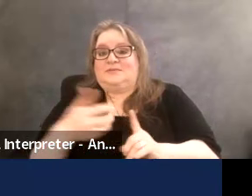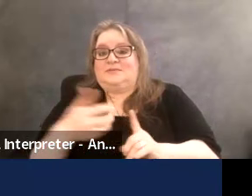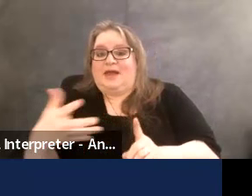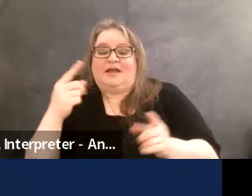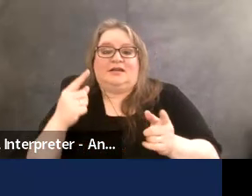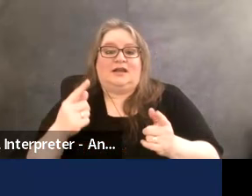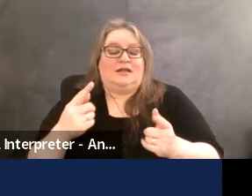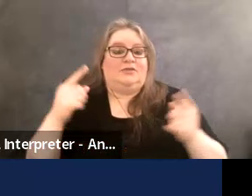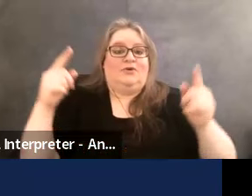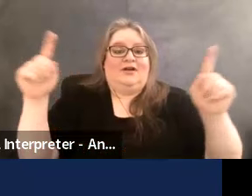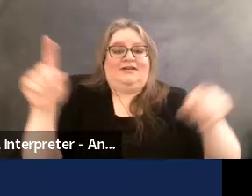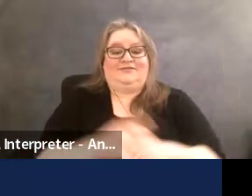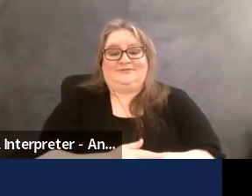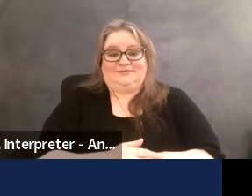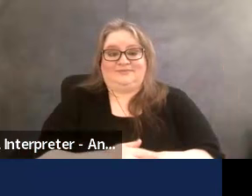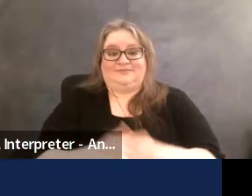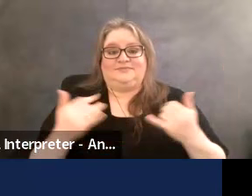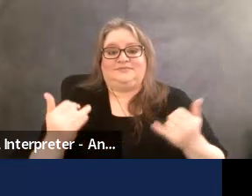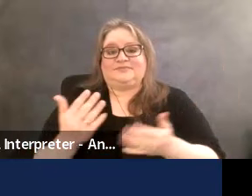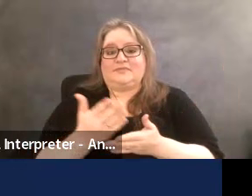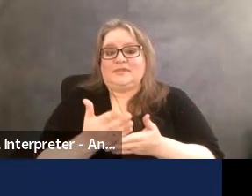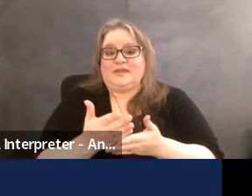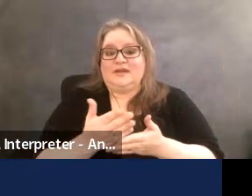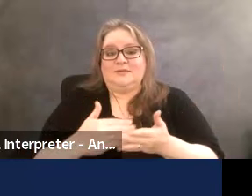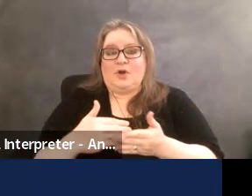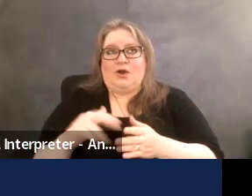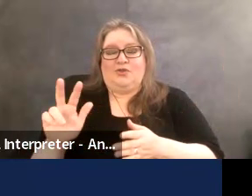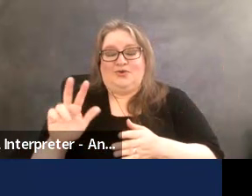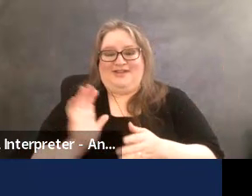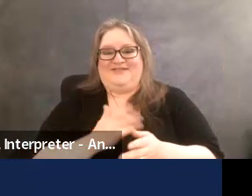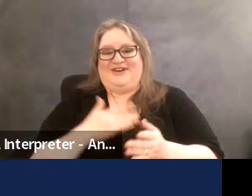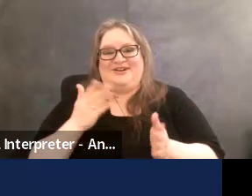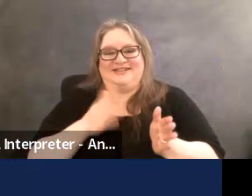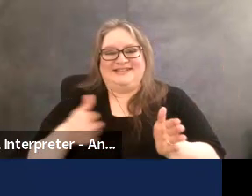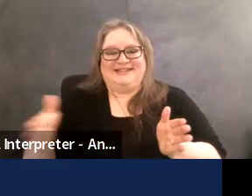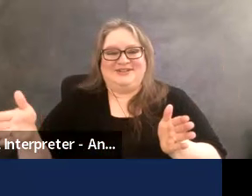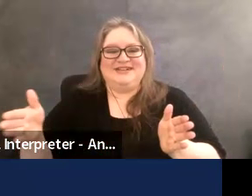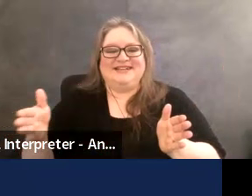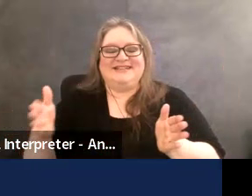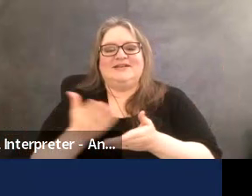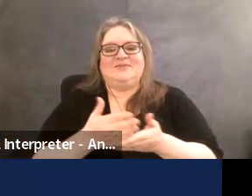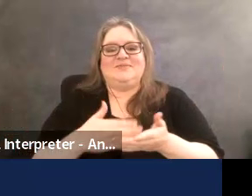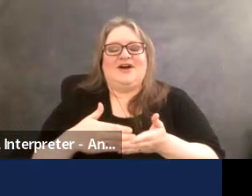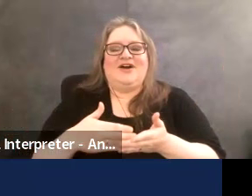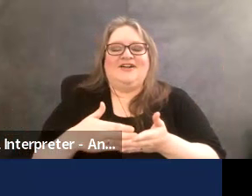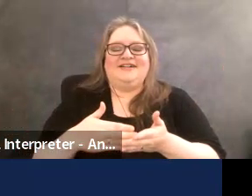is part 3 of our series. Part